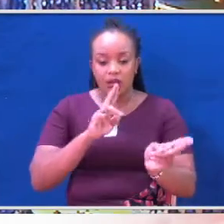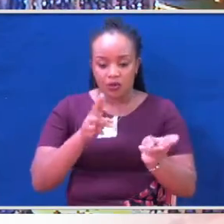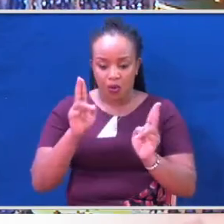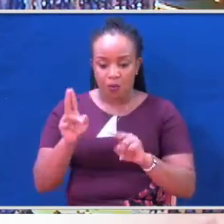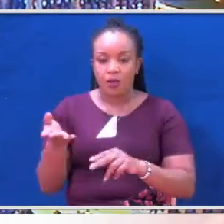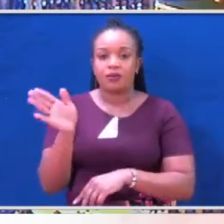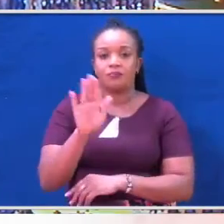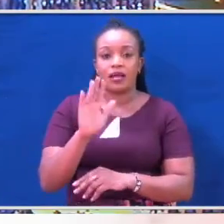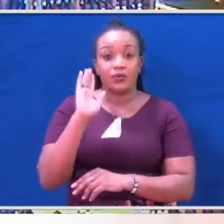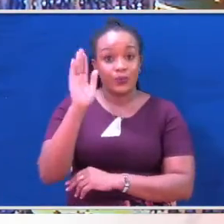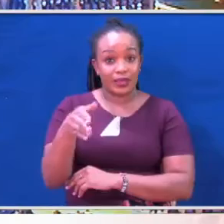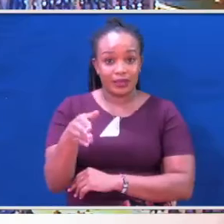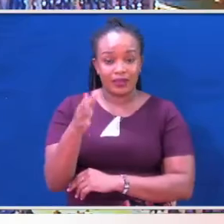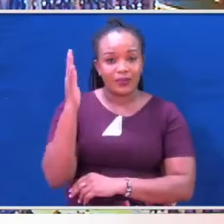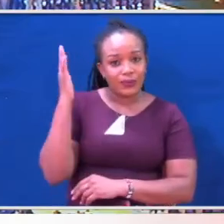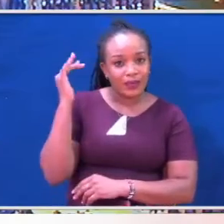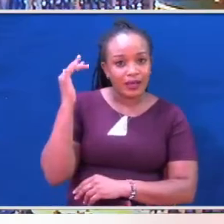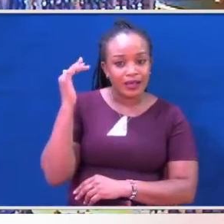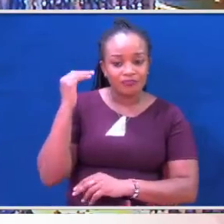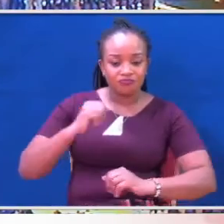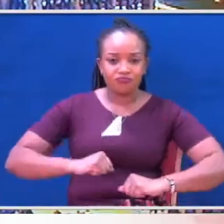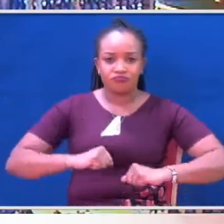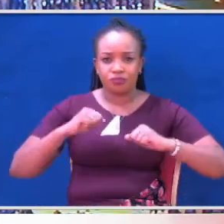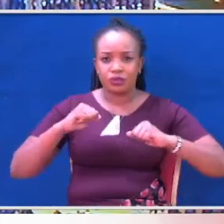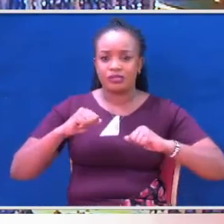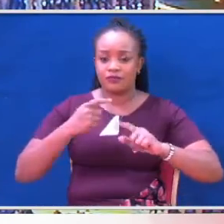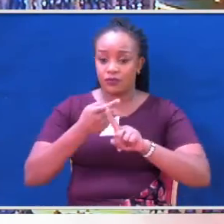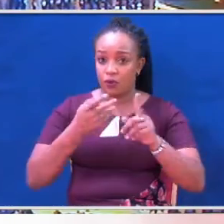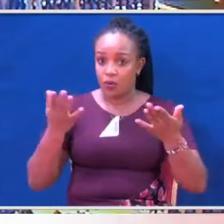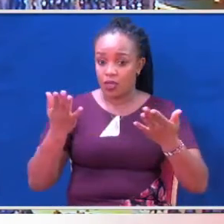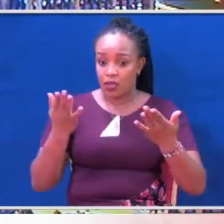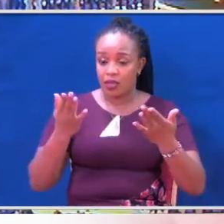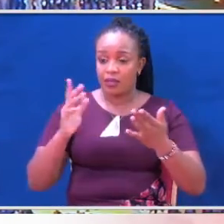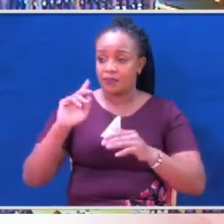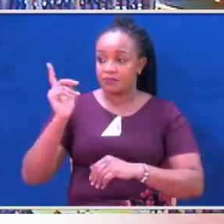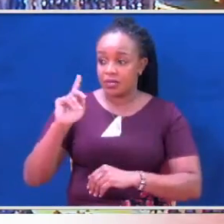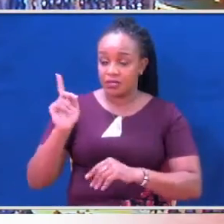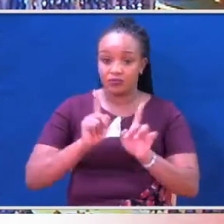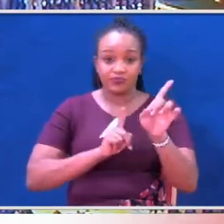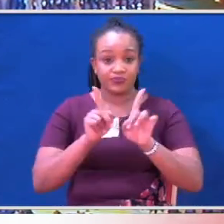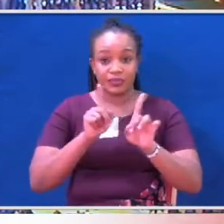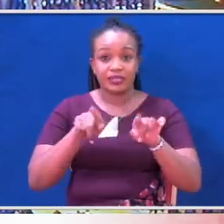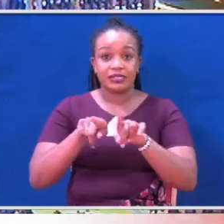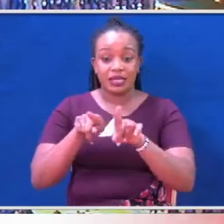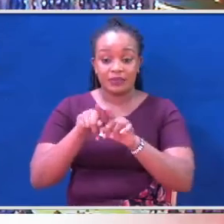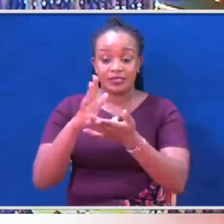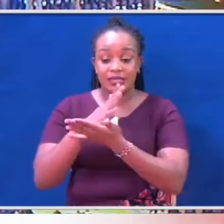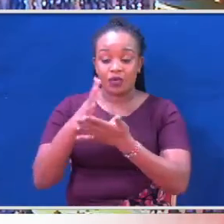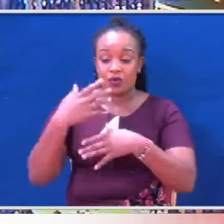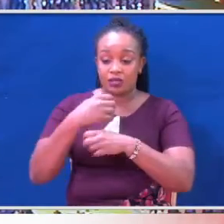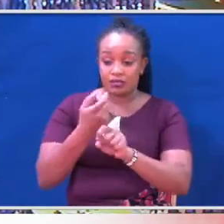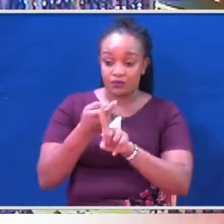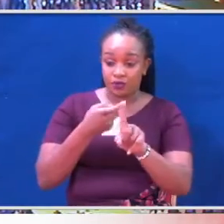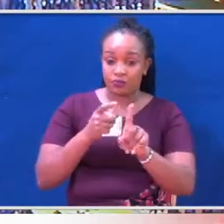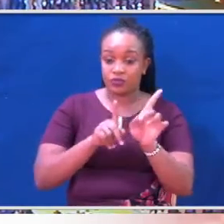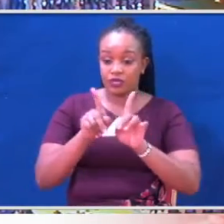capacity. This is after officials from the Ministry of Transport and stakeholders in the transport industry agreed to